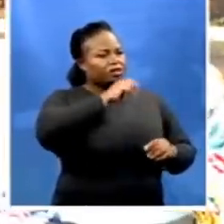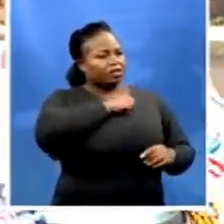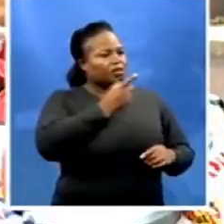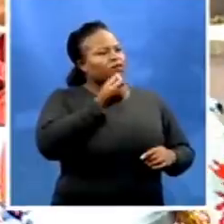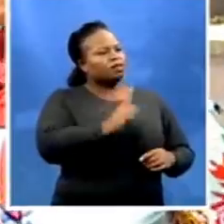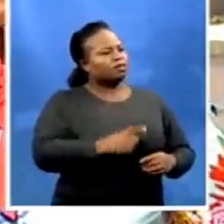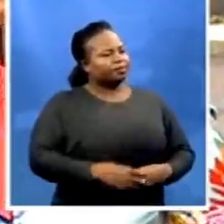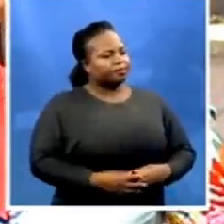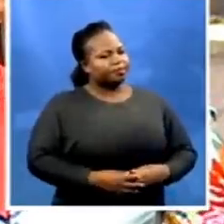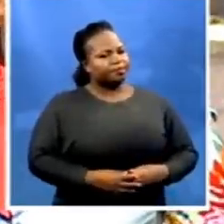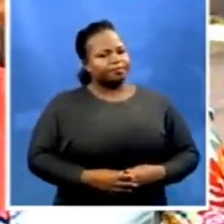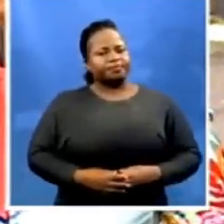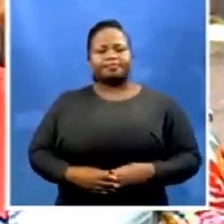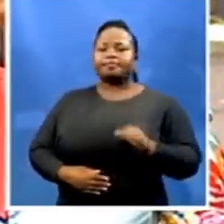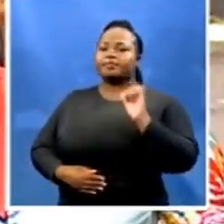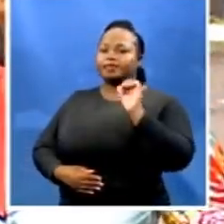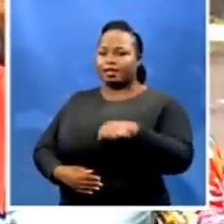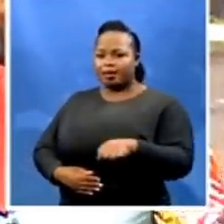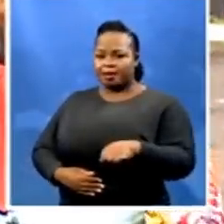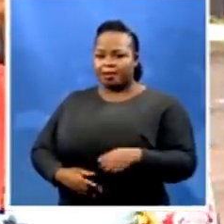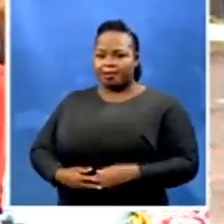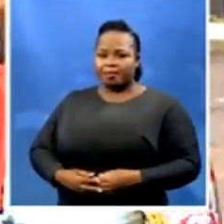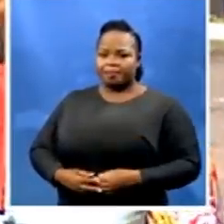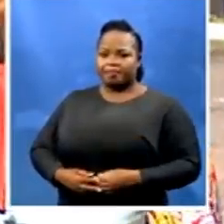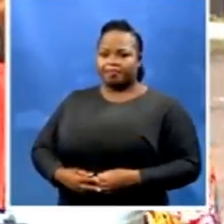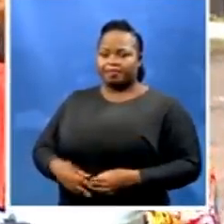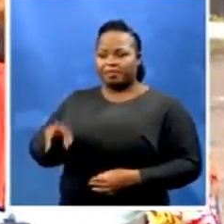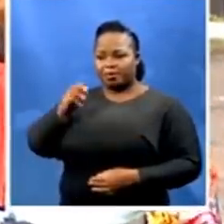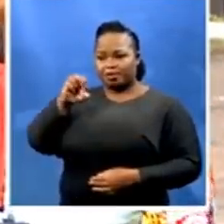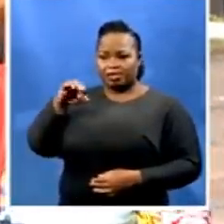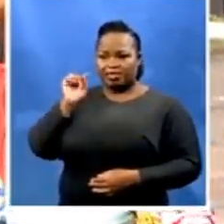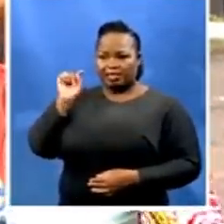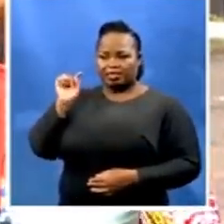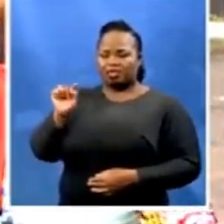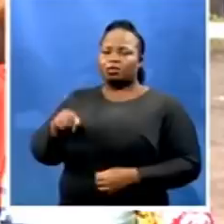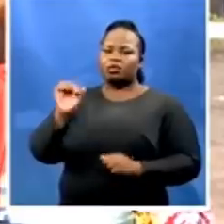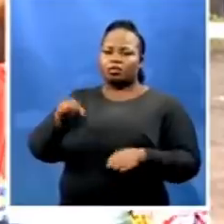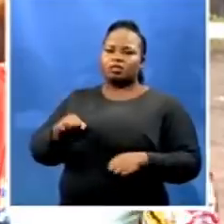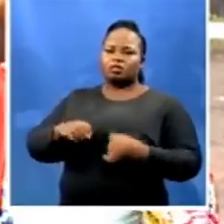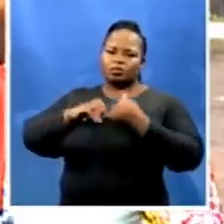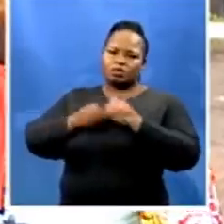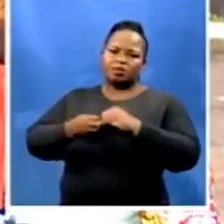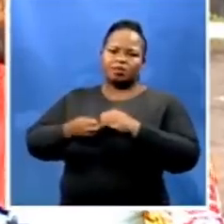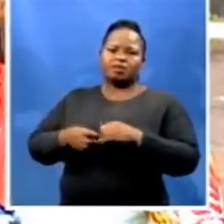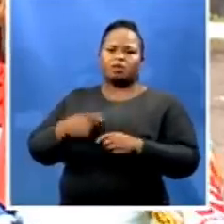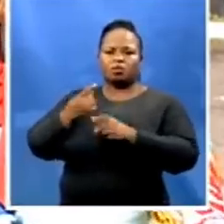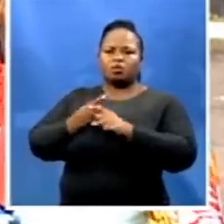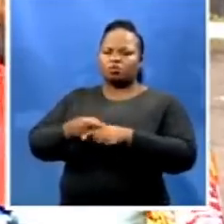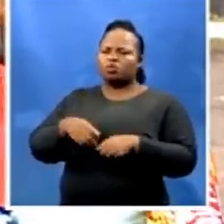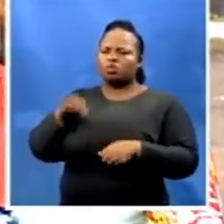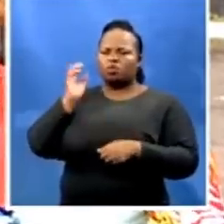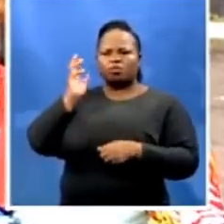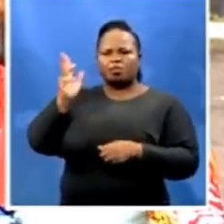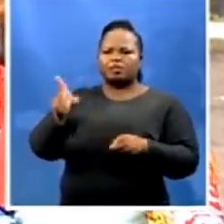Yeah, uMC yena sokukuninga sekwenzile uyifakile lento ekhulumile kakhulu nasemaredwini wathumela